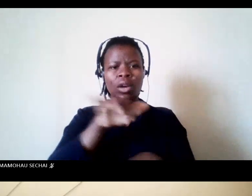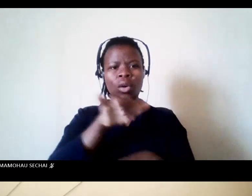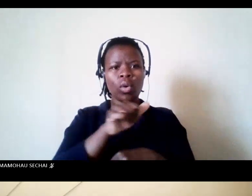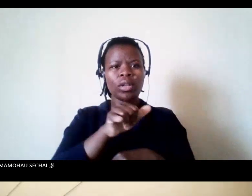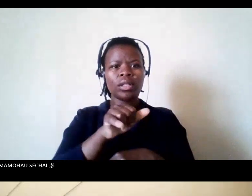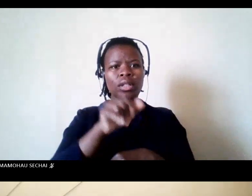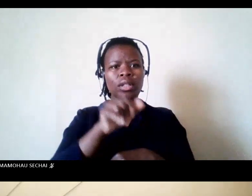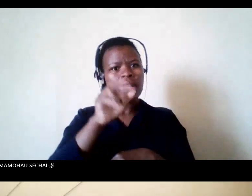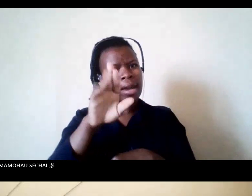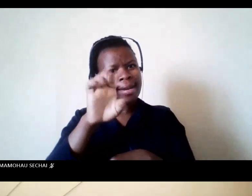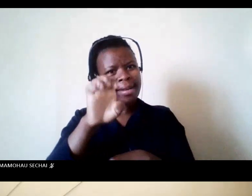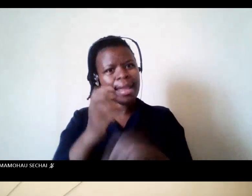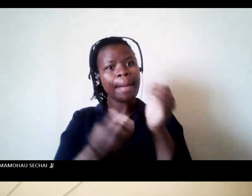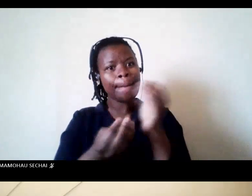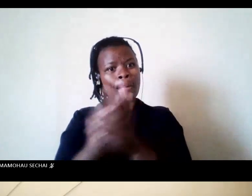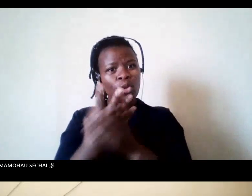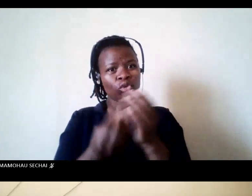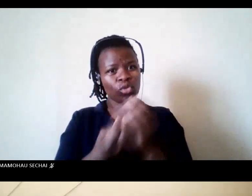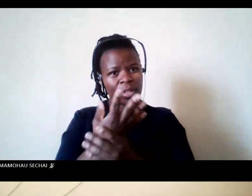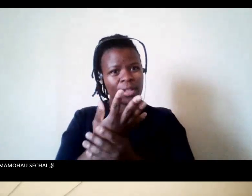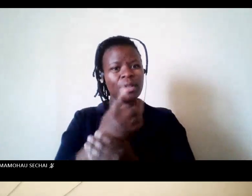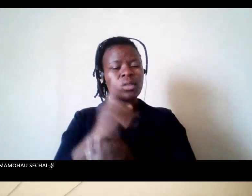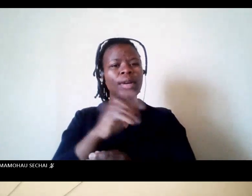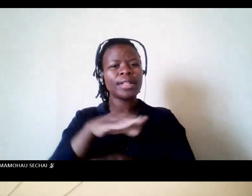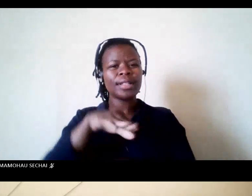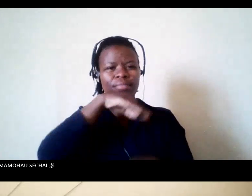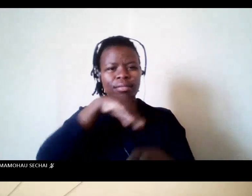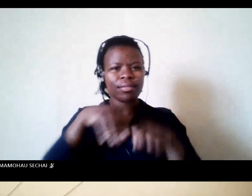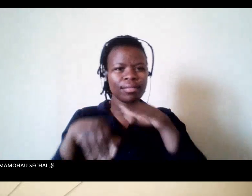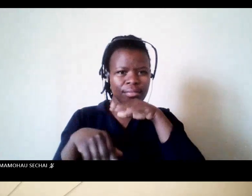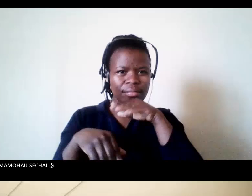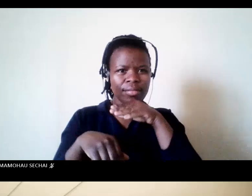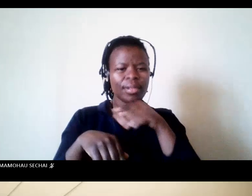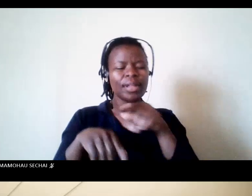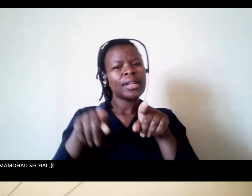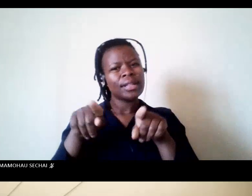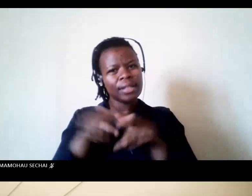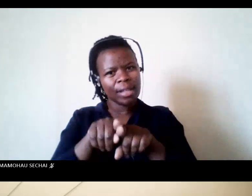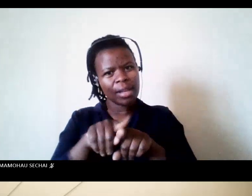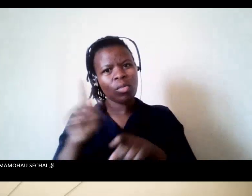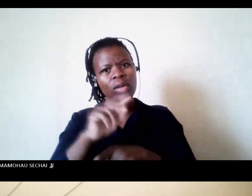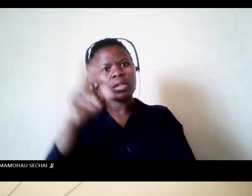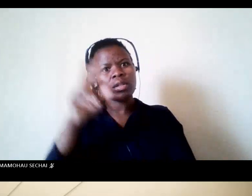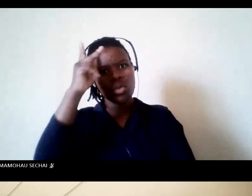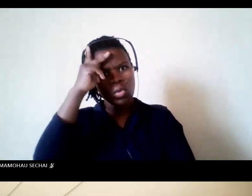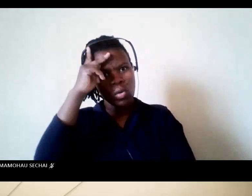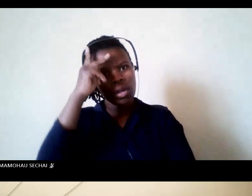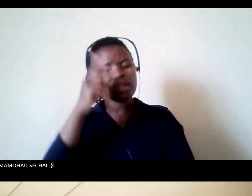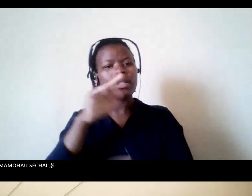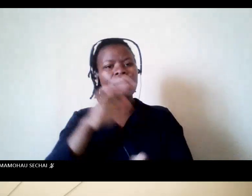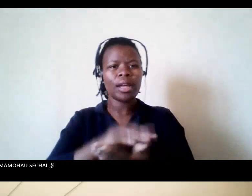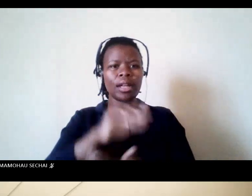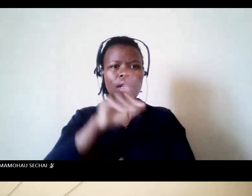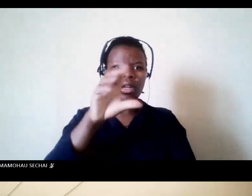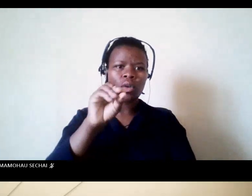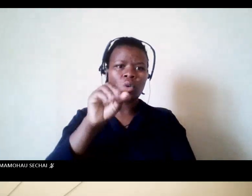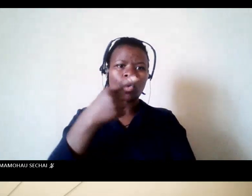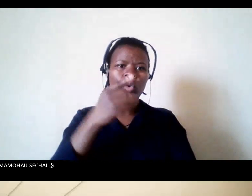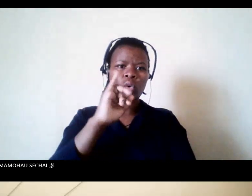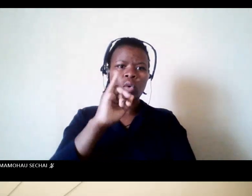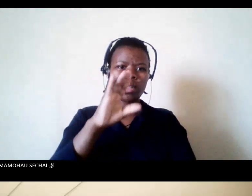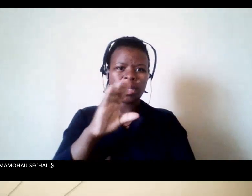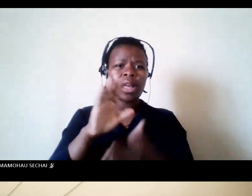reproducing an adult-centric, deficient-based knowledge logic, because basically we are saying